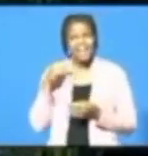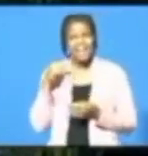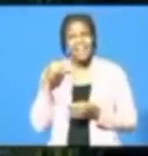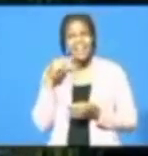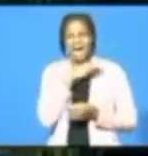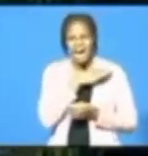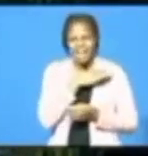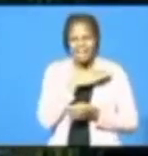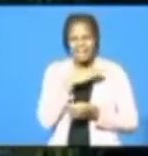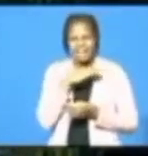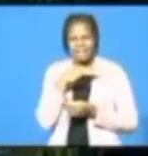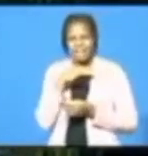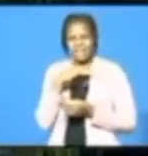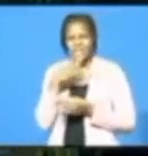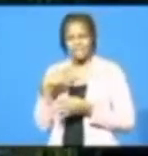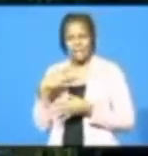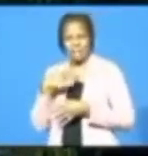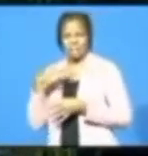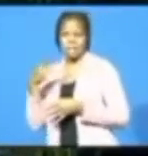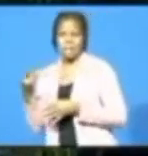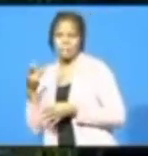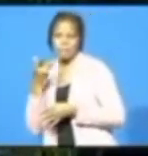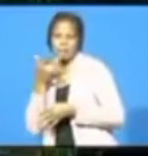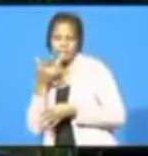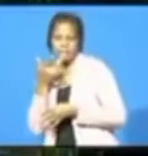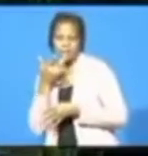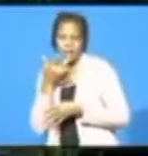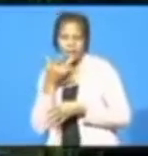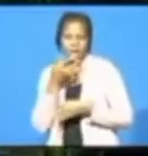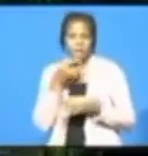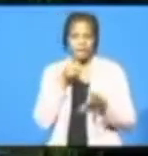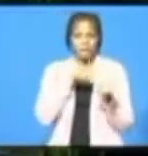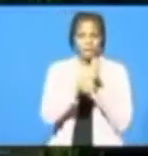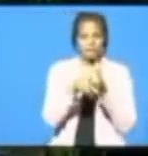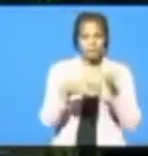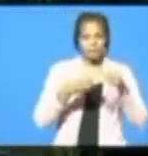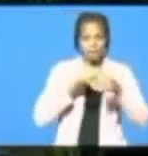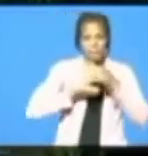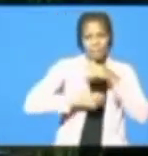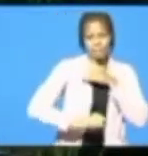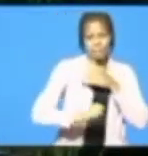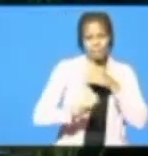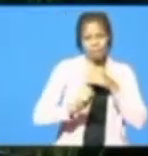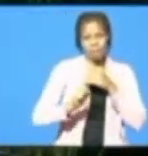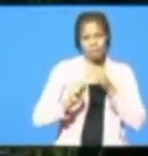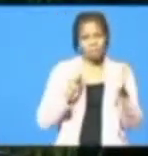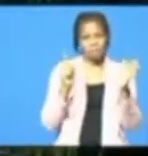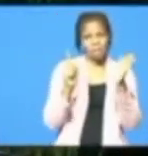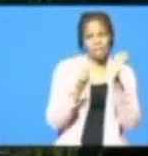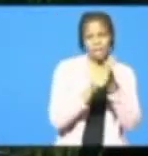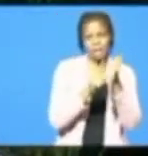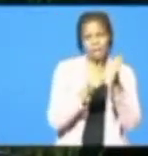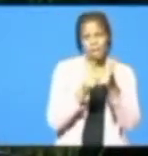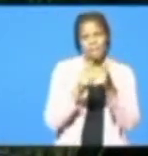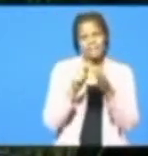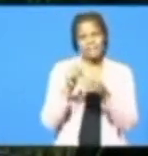trivialized, abortion is legalized, television is